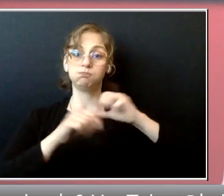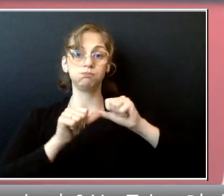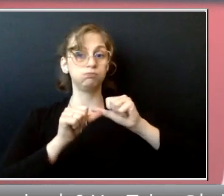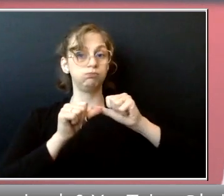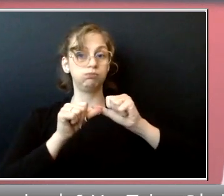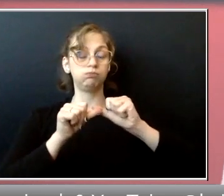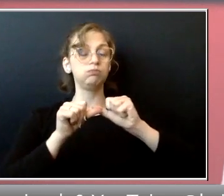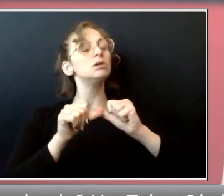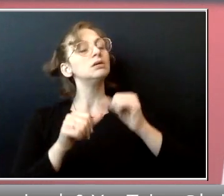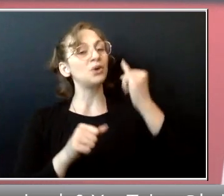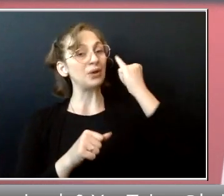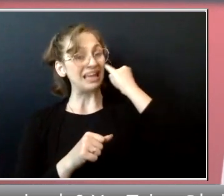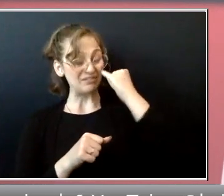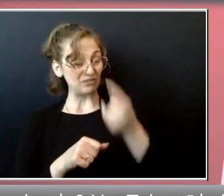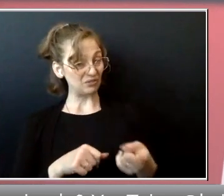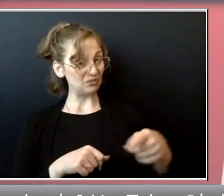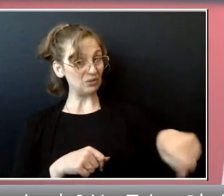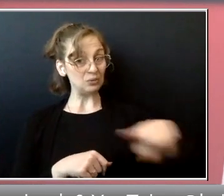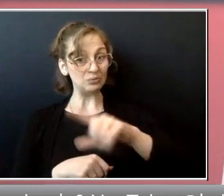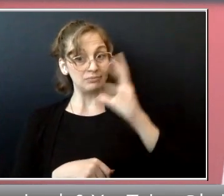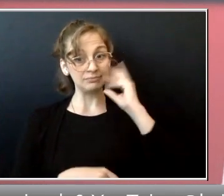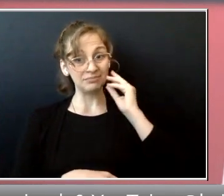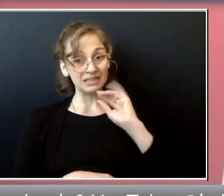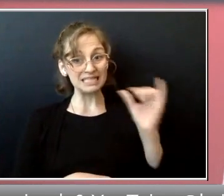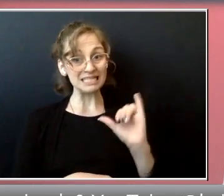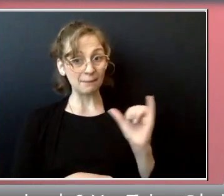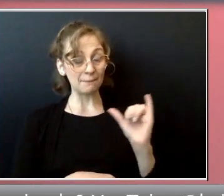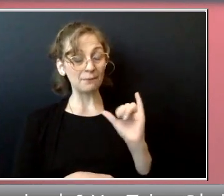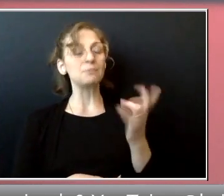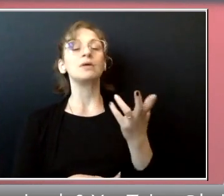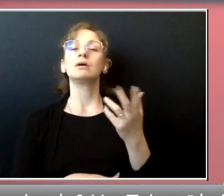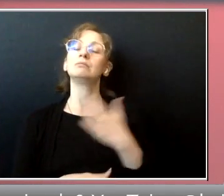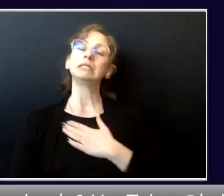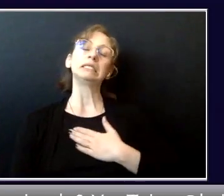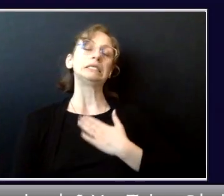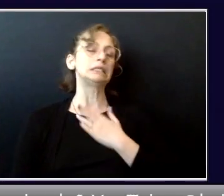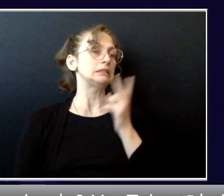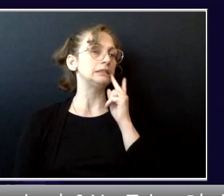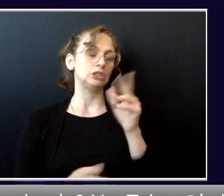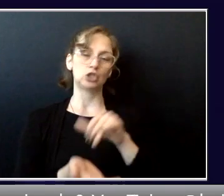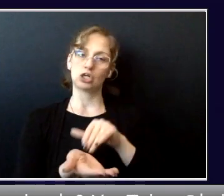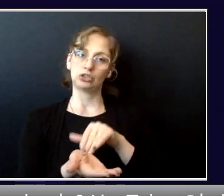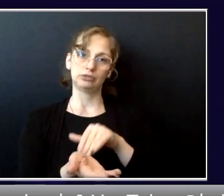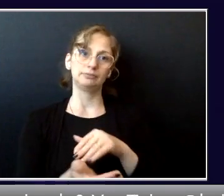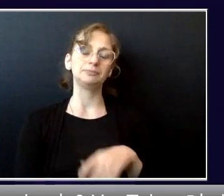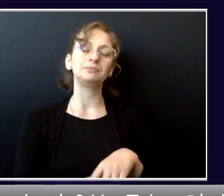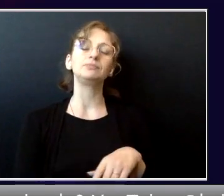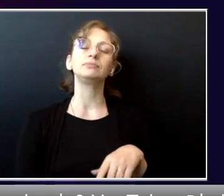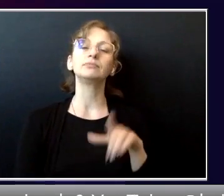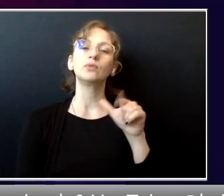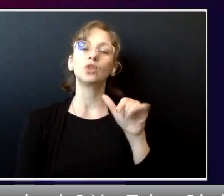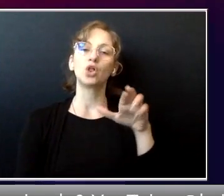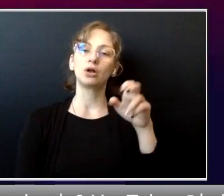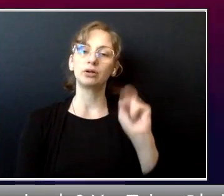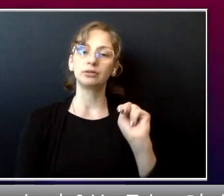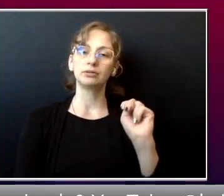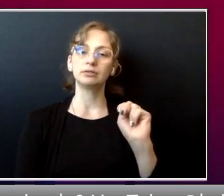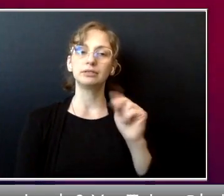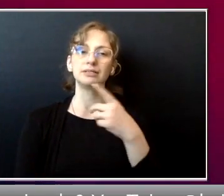attention, and we can get an appropriate workup and help you out, hopefully. Lauren says, what's an